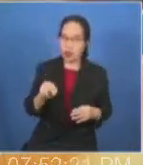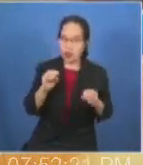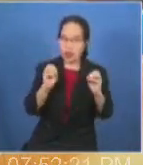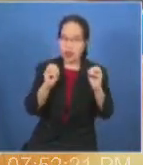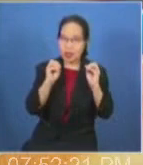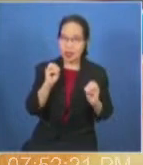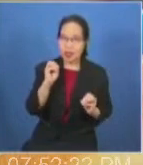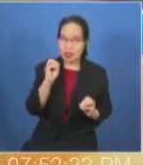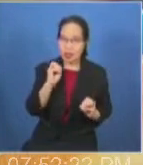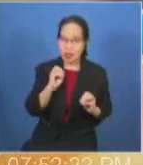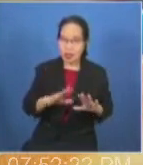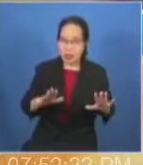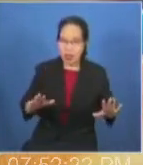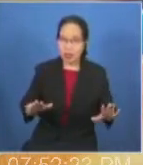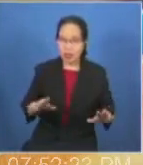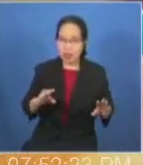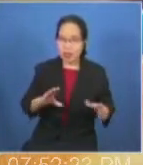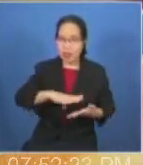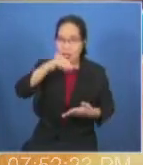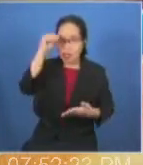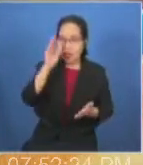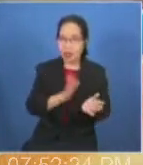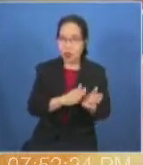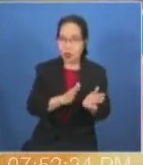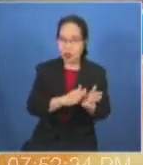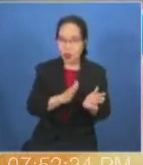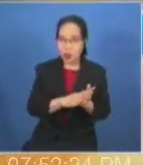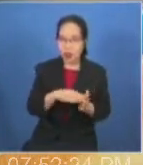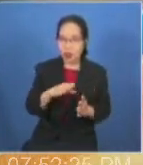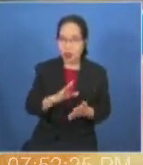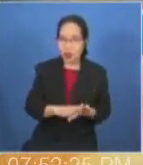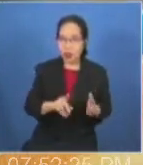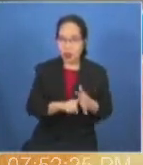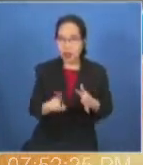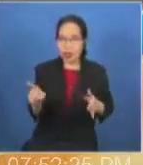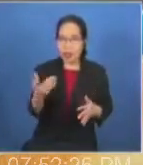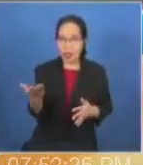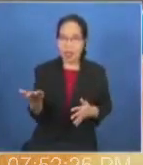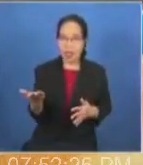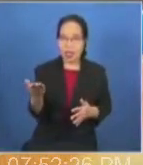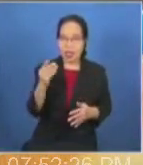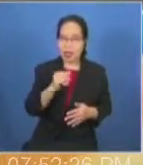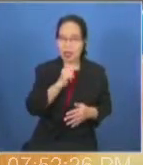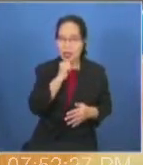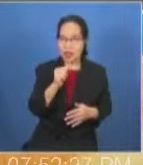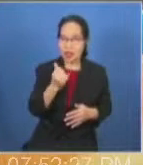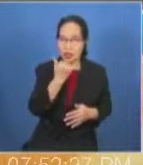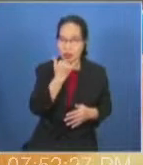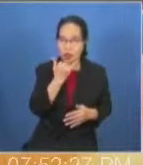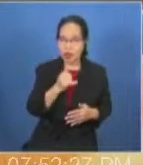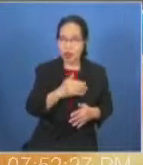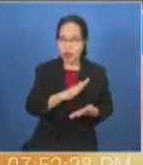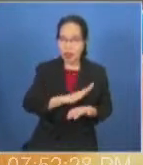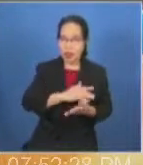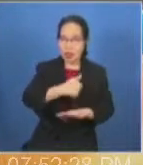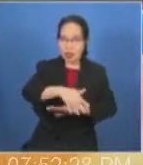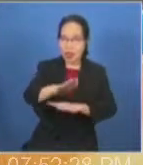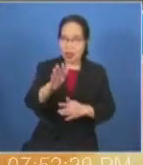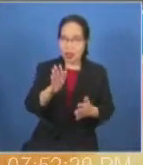into existence because of the Big Bang. If you're going to teach your child only those things from school, he will even